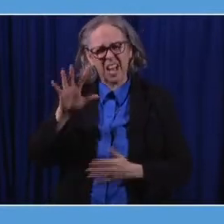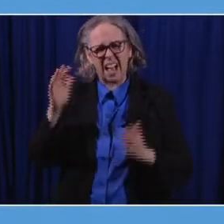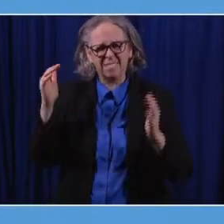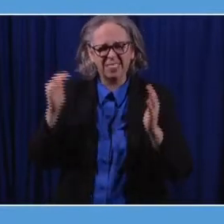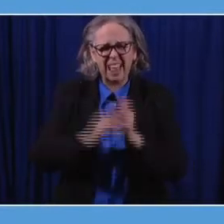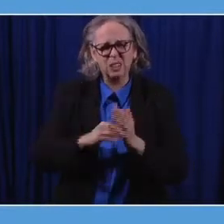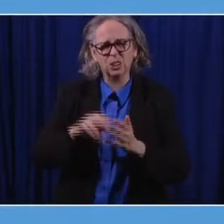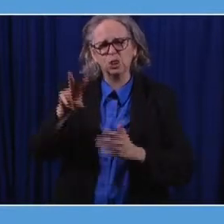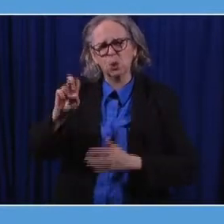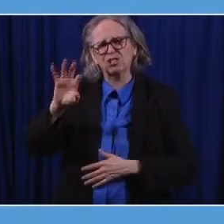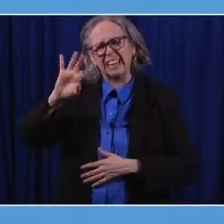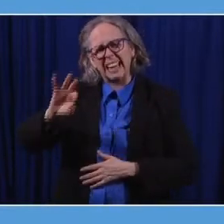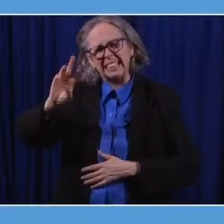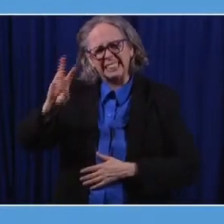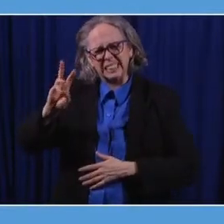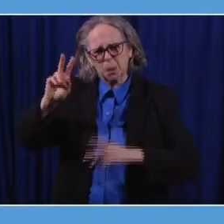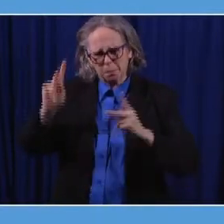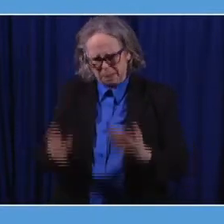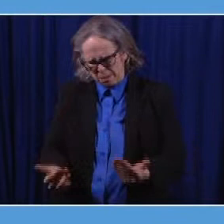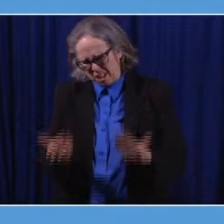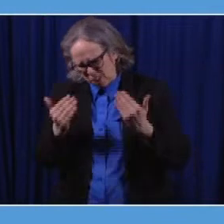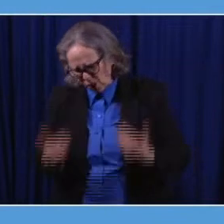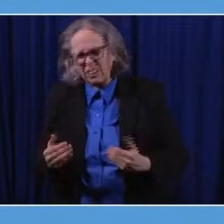5,296 patients who are hospitalized.